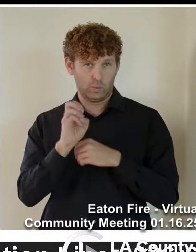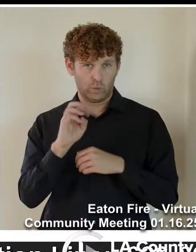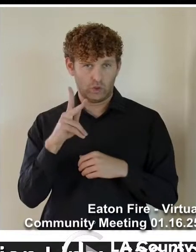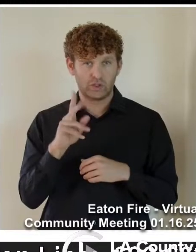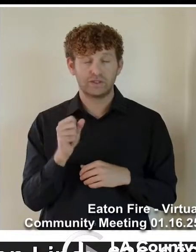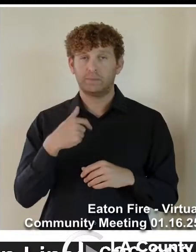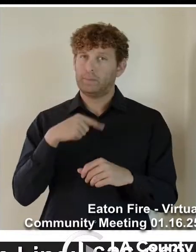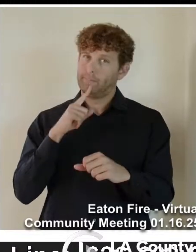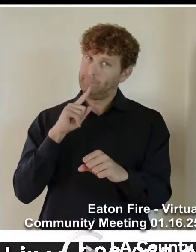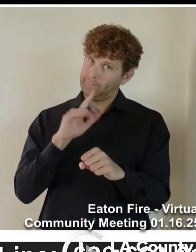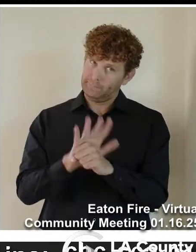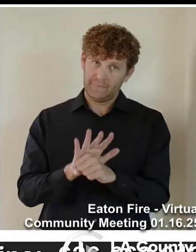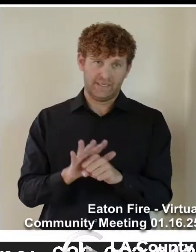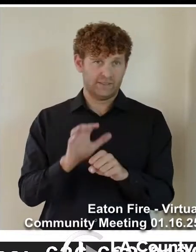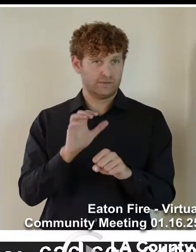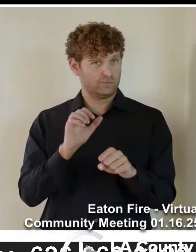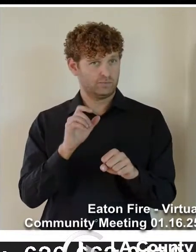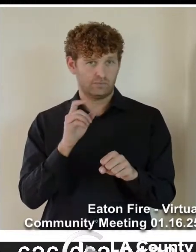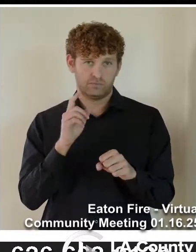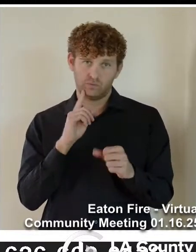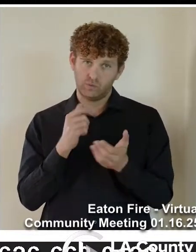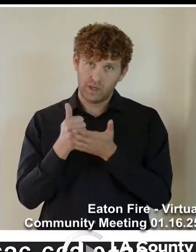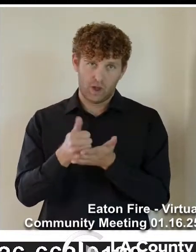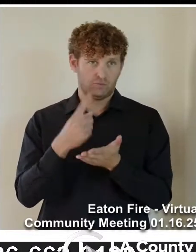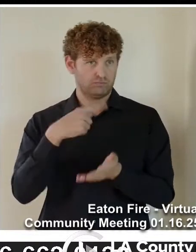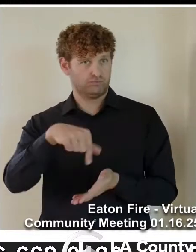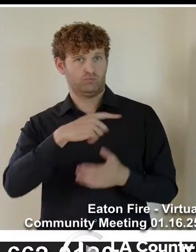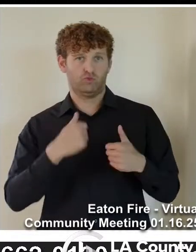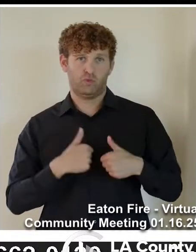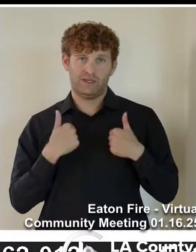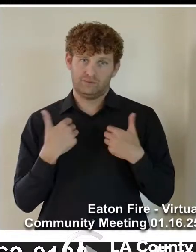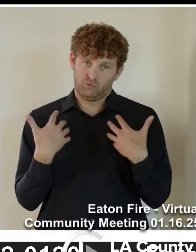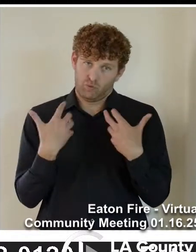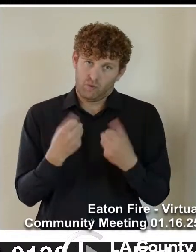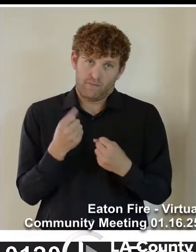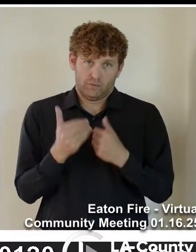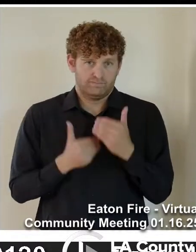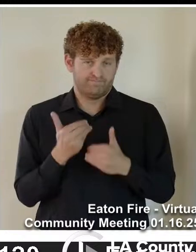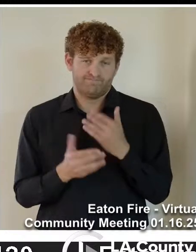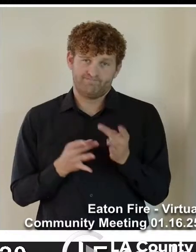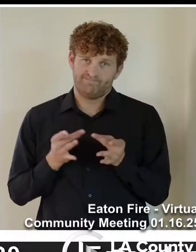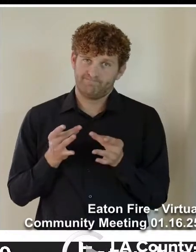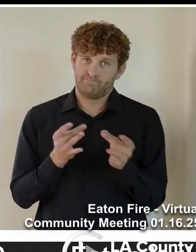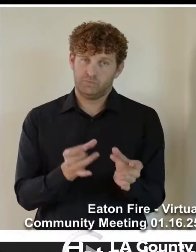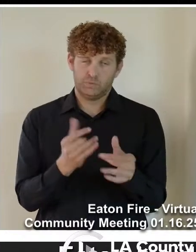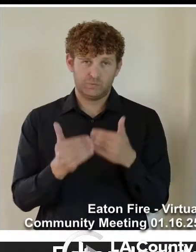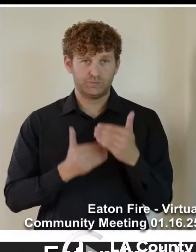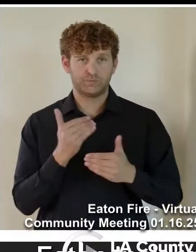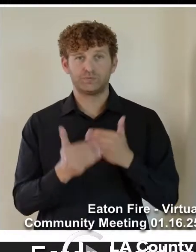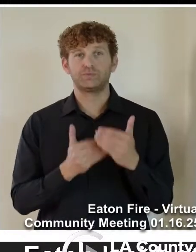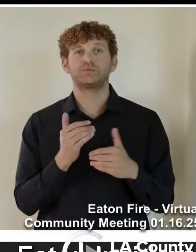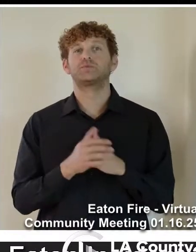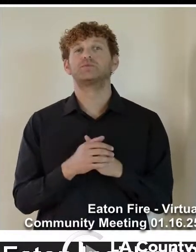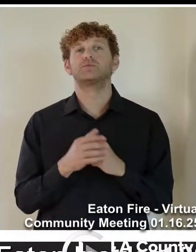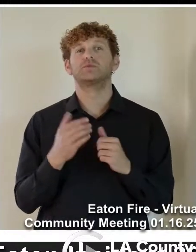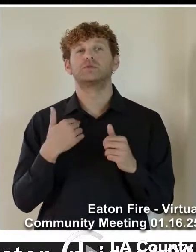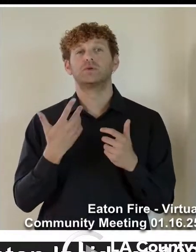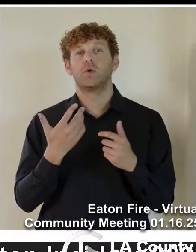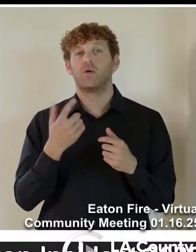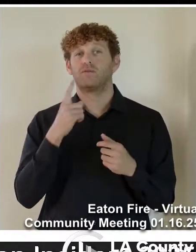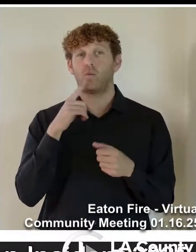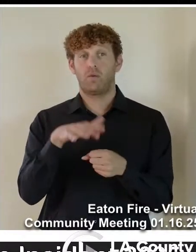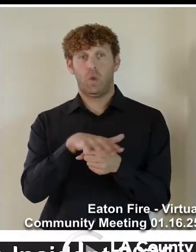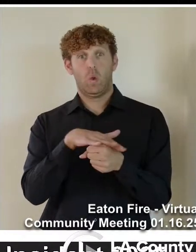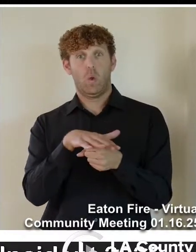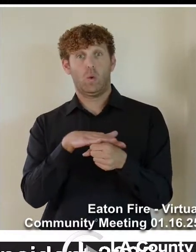agencies involved to make the recovery process run as smoothly as possible. We're also working with local utilities to restore power,